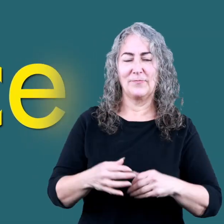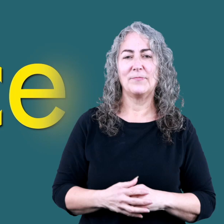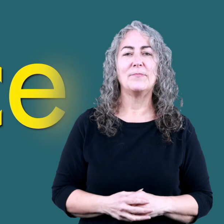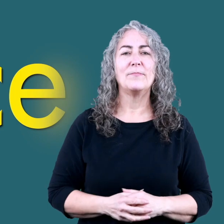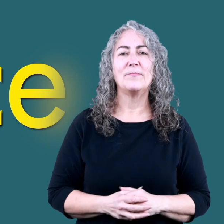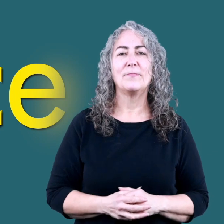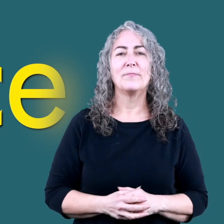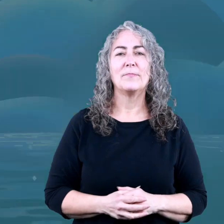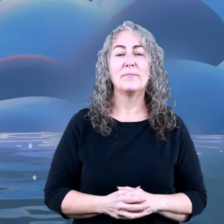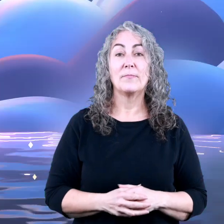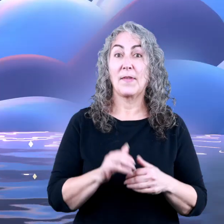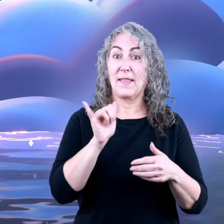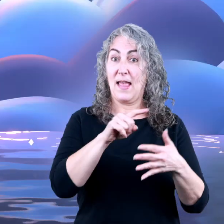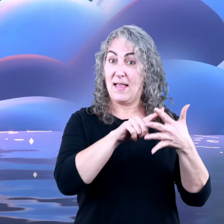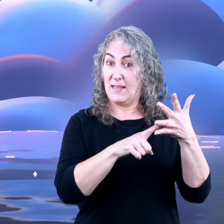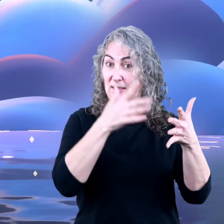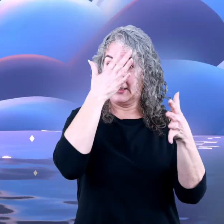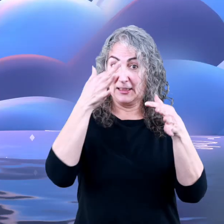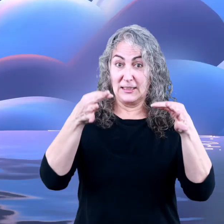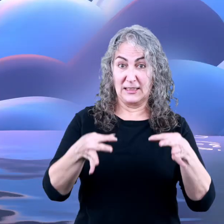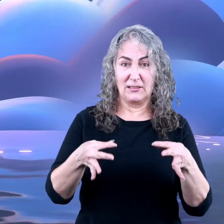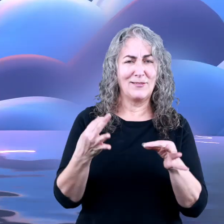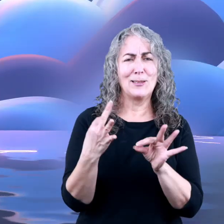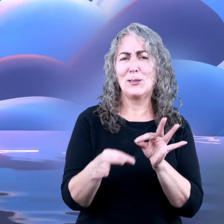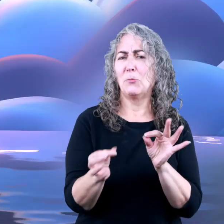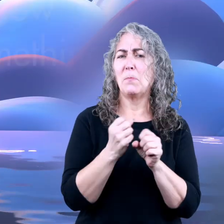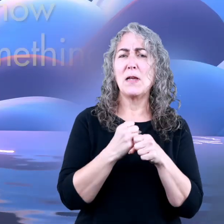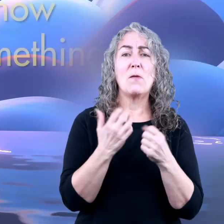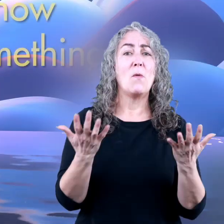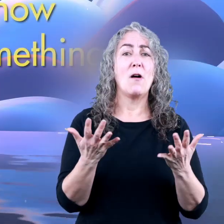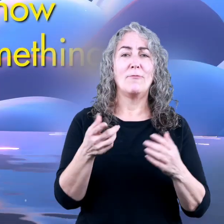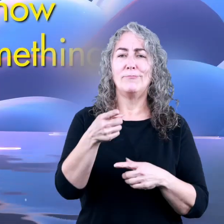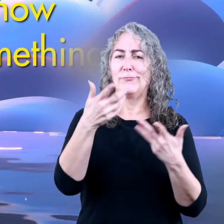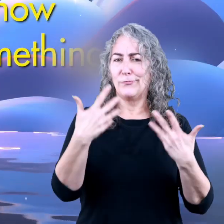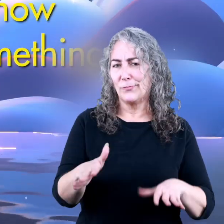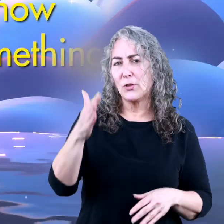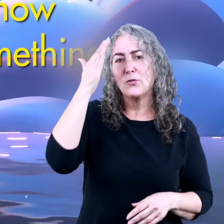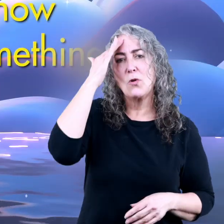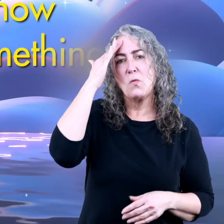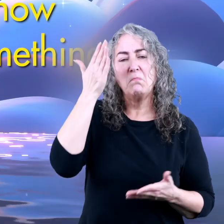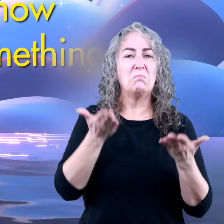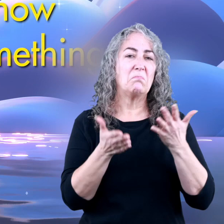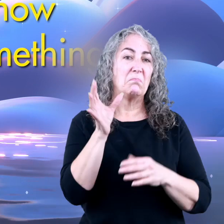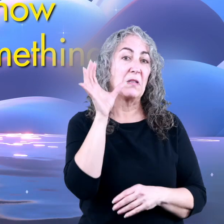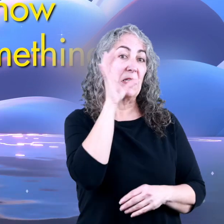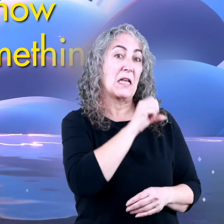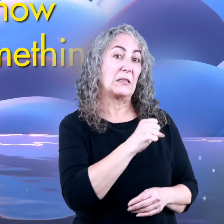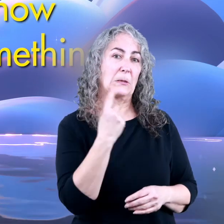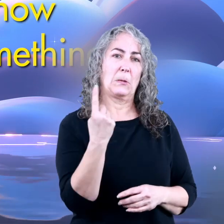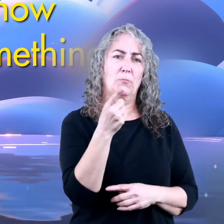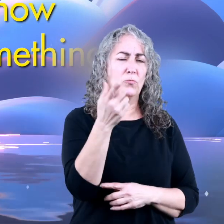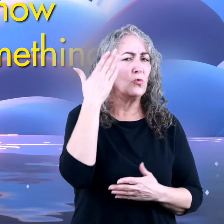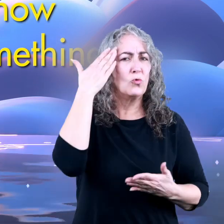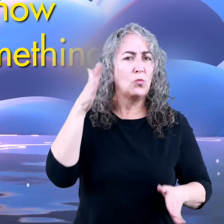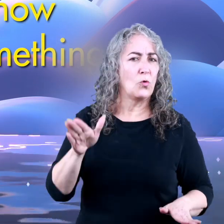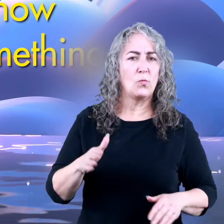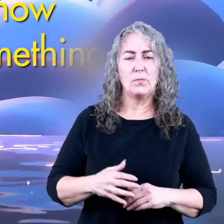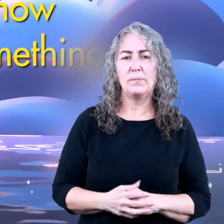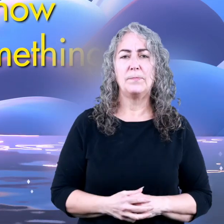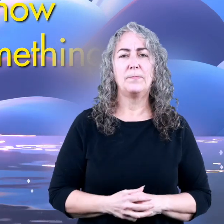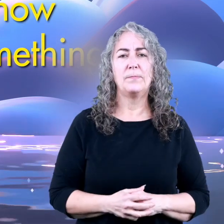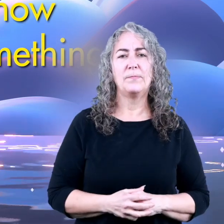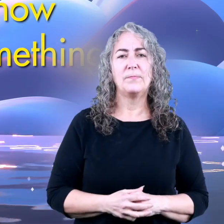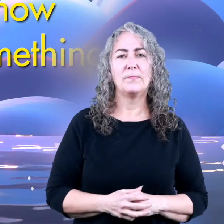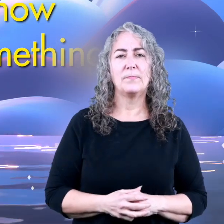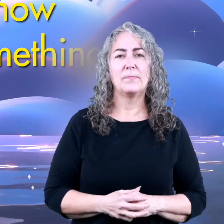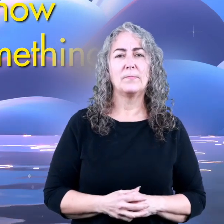inference. Making an inference simply means to use what you already know to make a guess about something that you